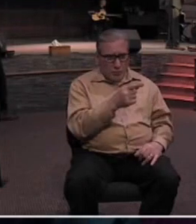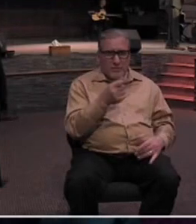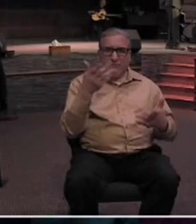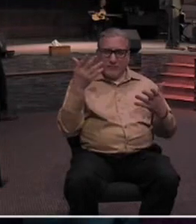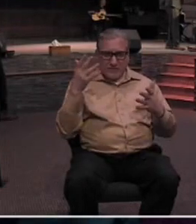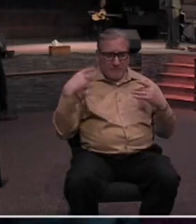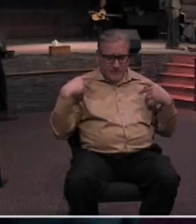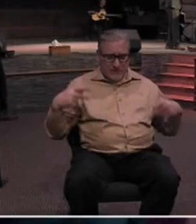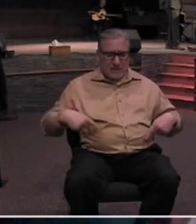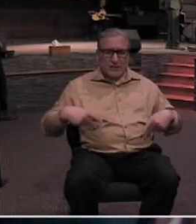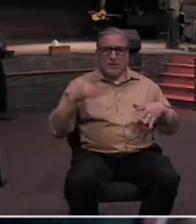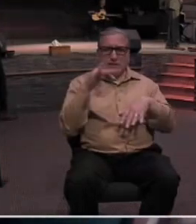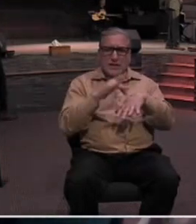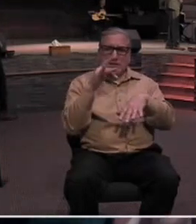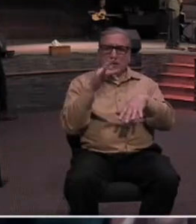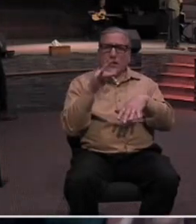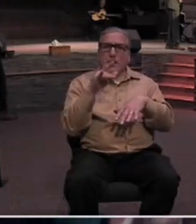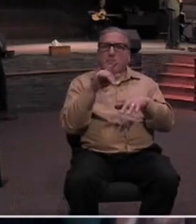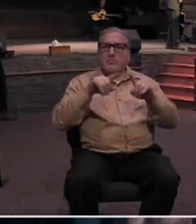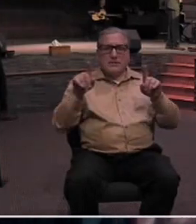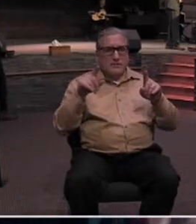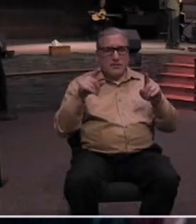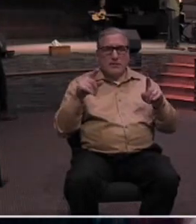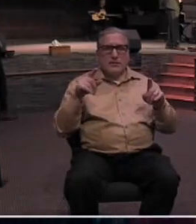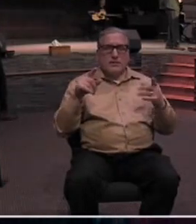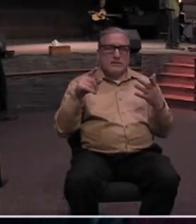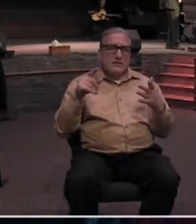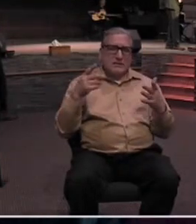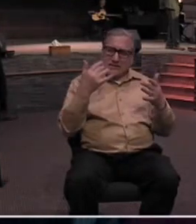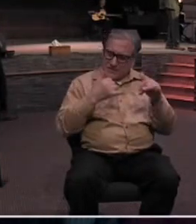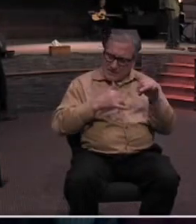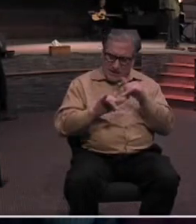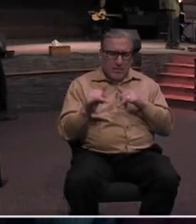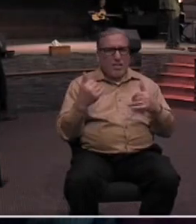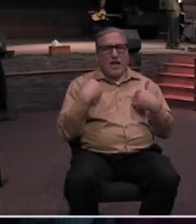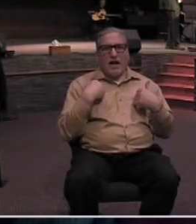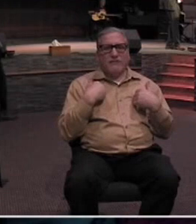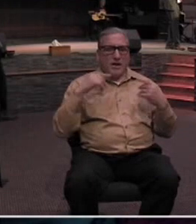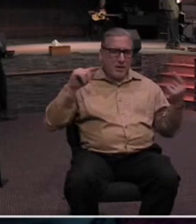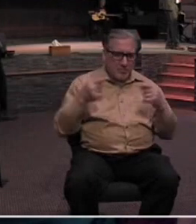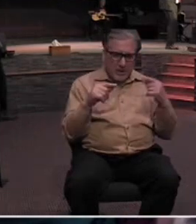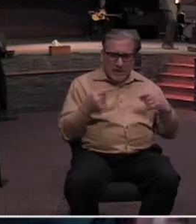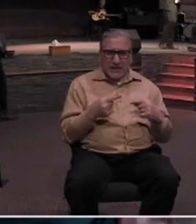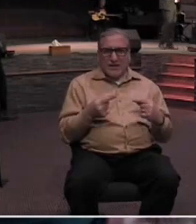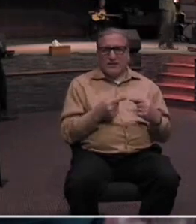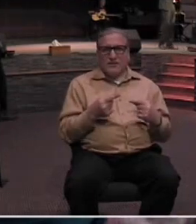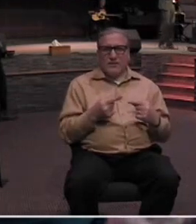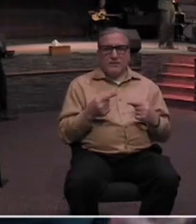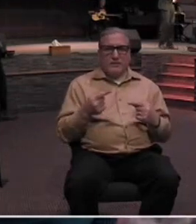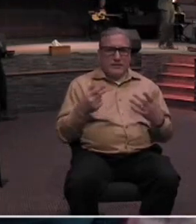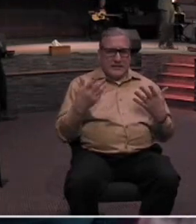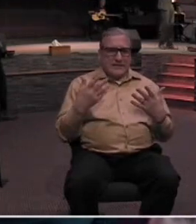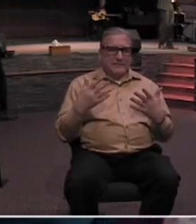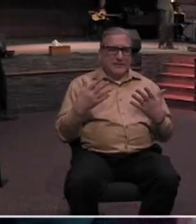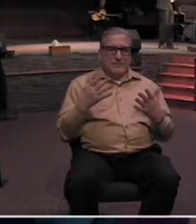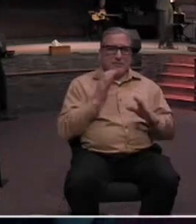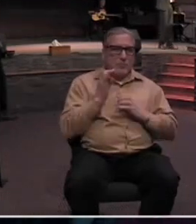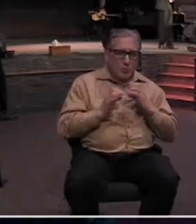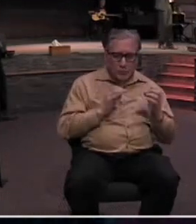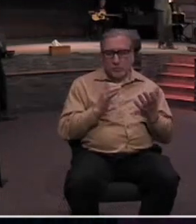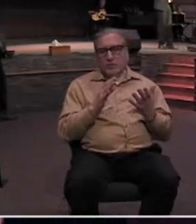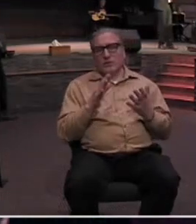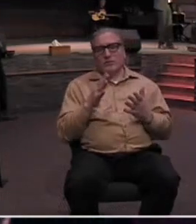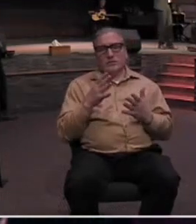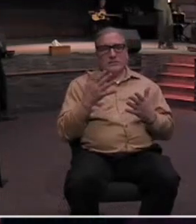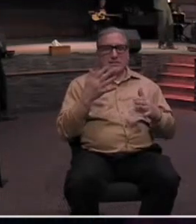spiritually, you're still bound by pain from the past. You're still bound by mistakes that you've made. The enemy has still got you locked up